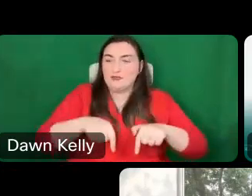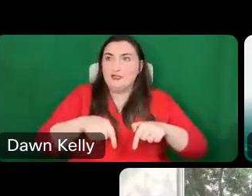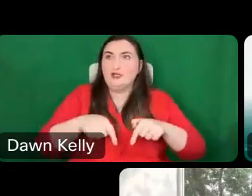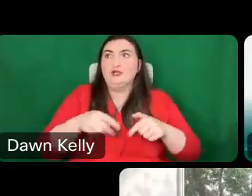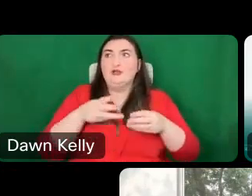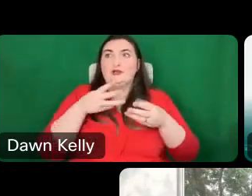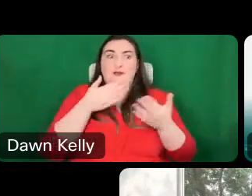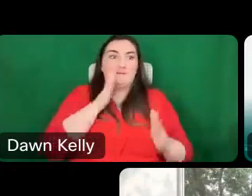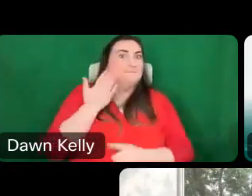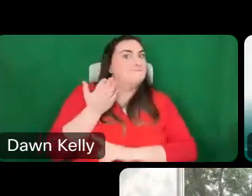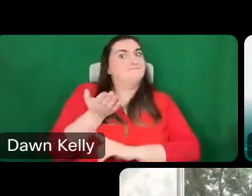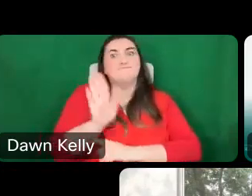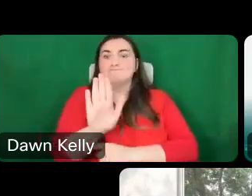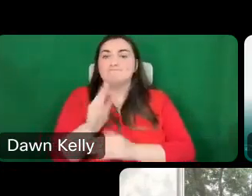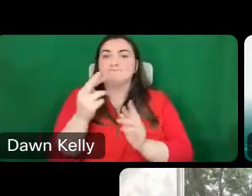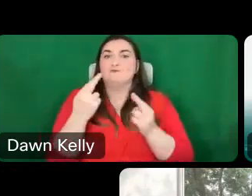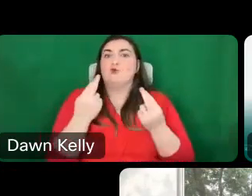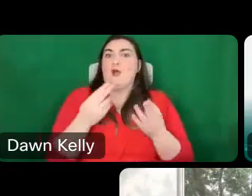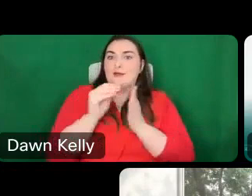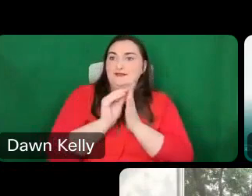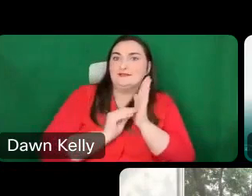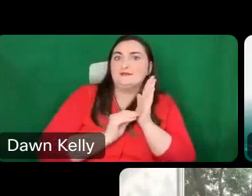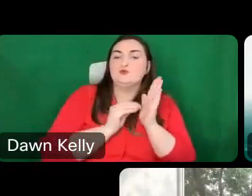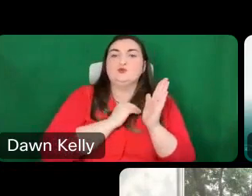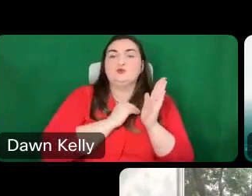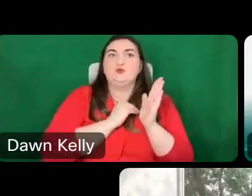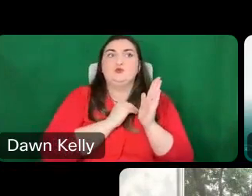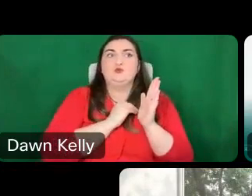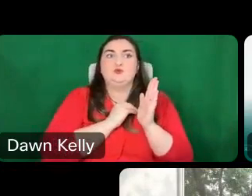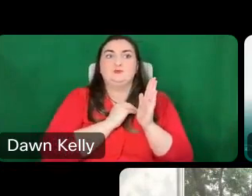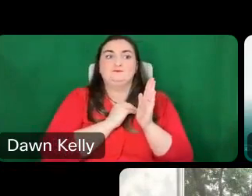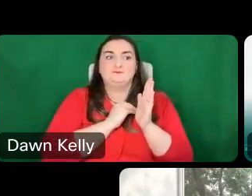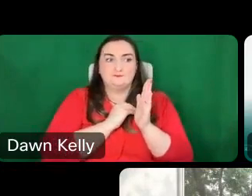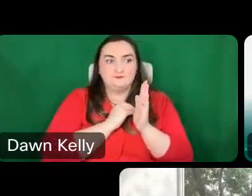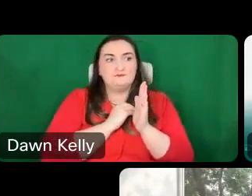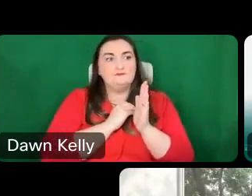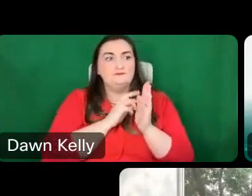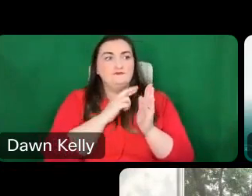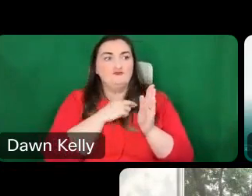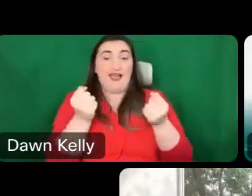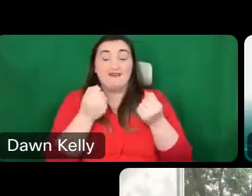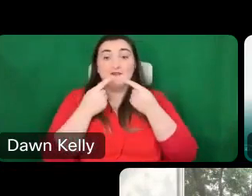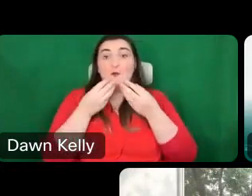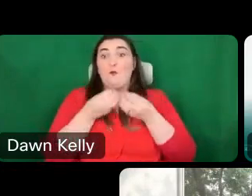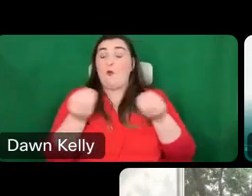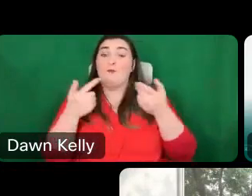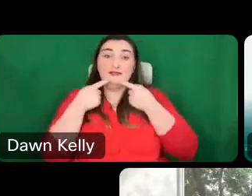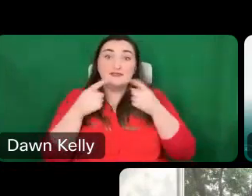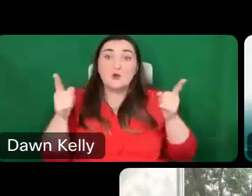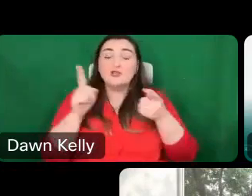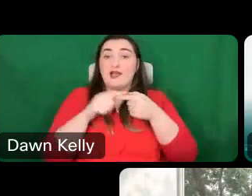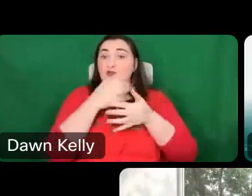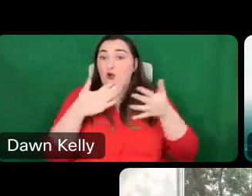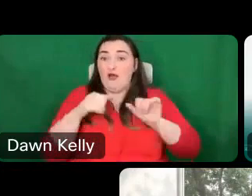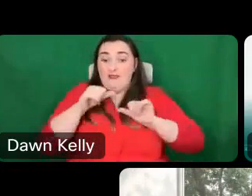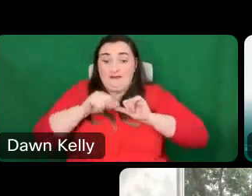you know, the mandatory requirement to complete open disclosure and all the associated